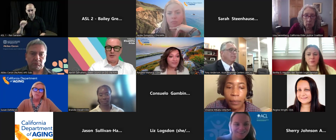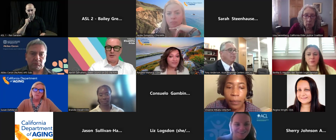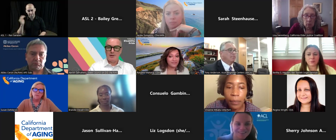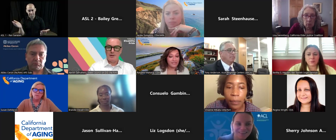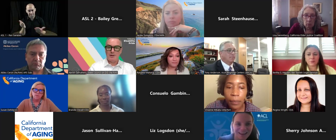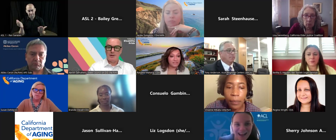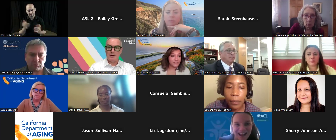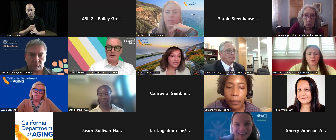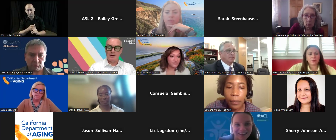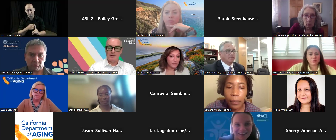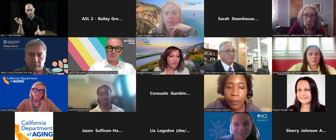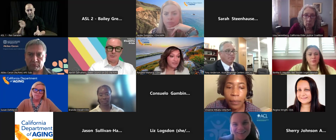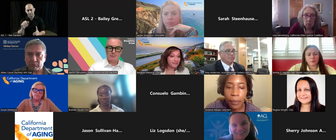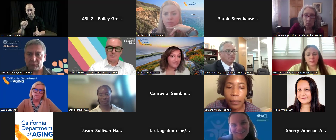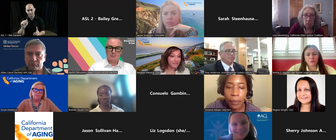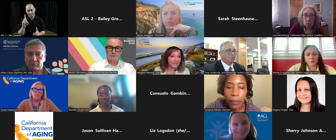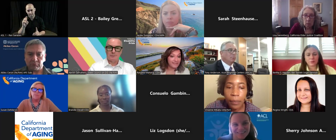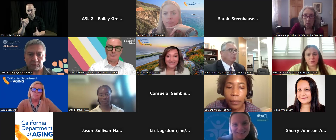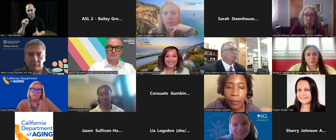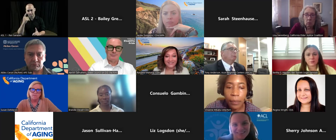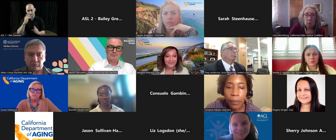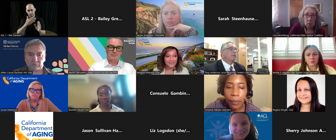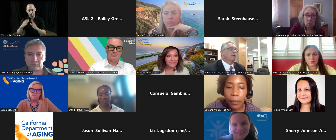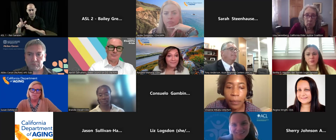from the Administration for Community Living.